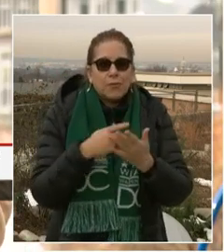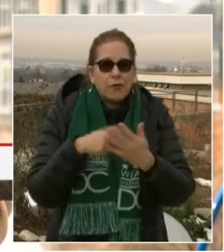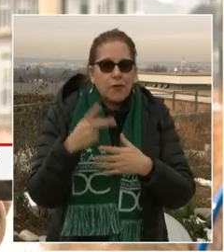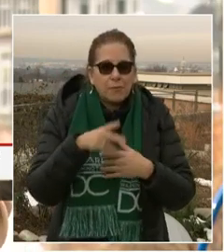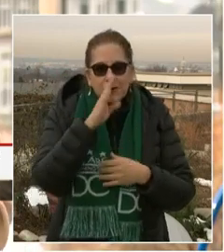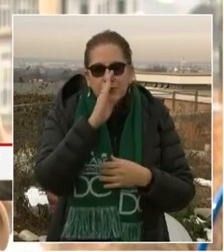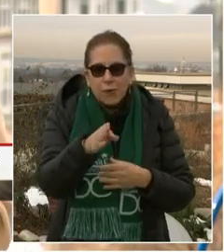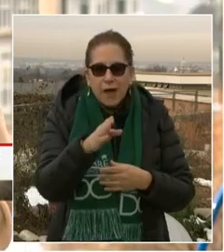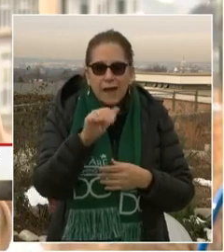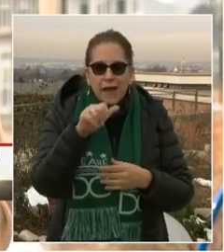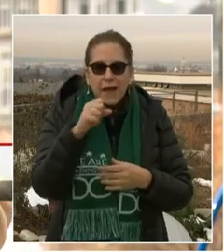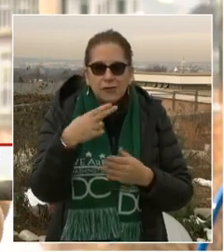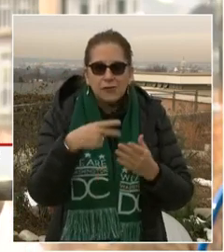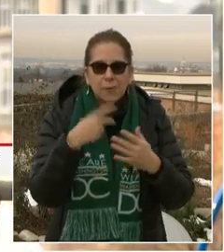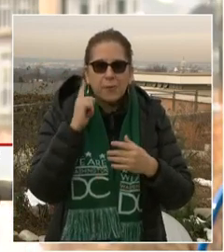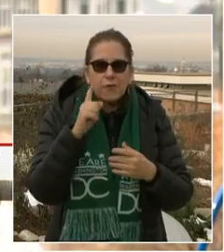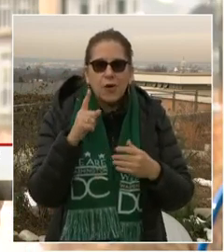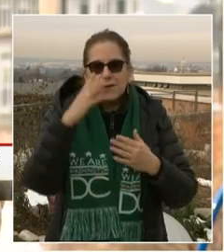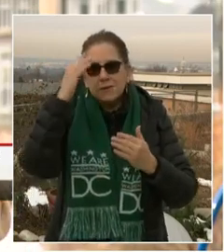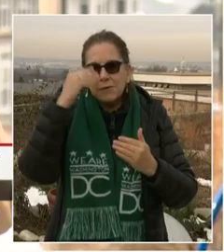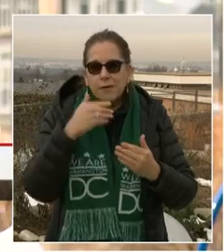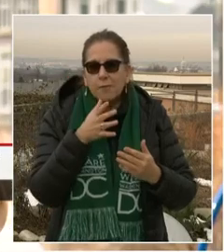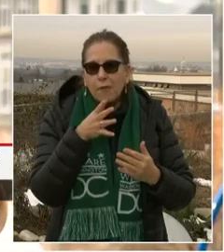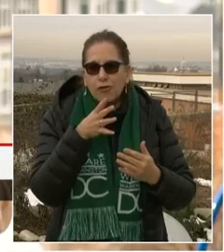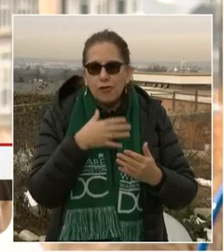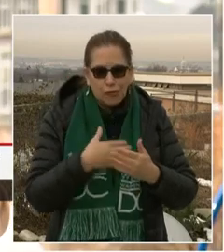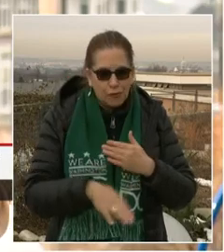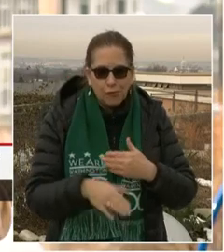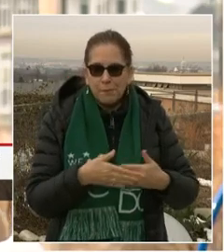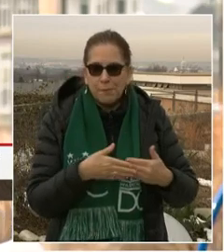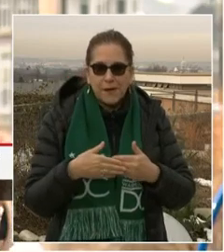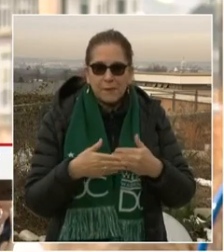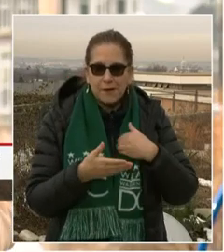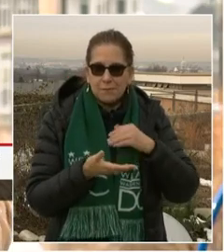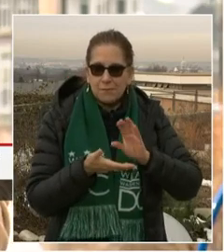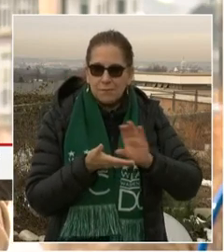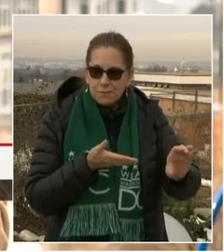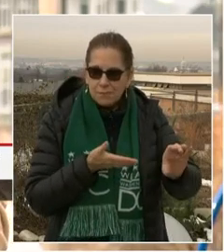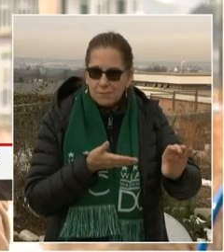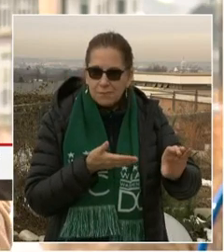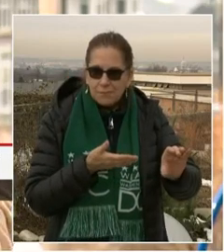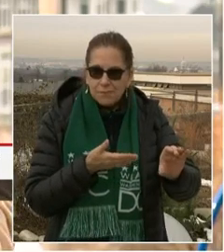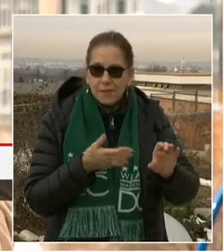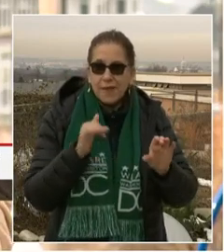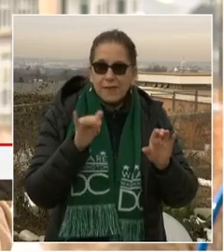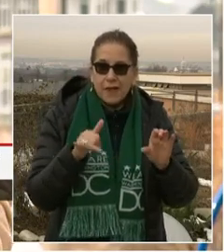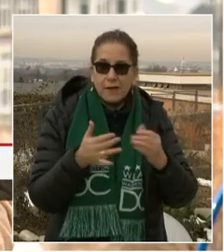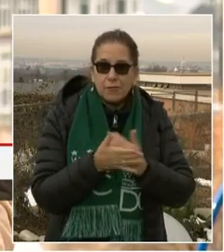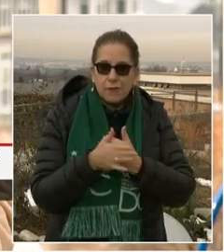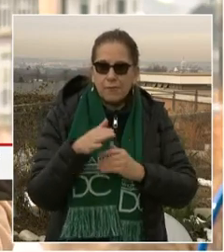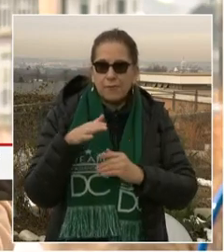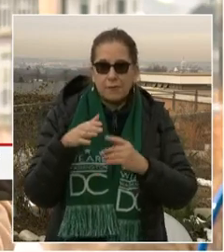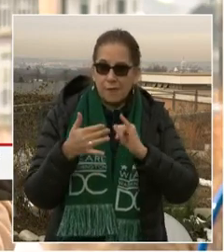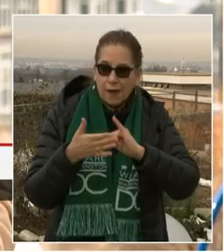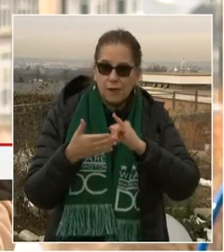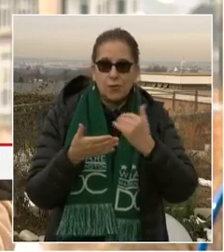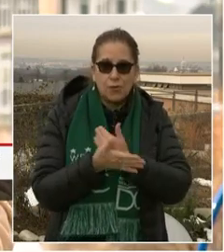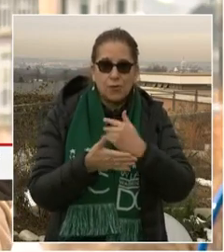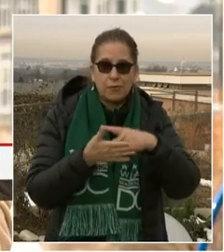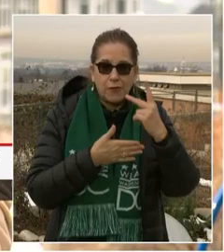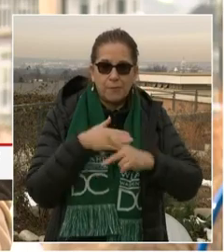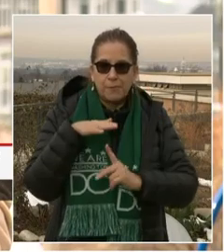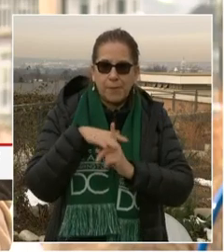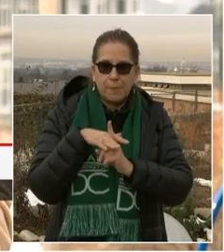neighbors through these programs and others is why I, as a native Washingtonian, am proud to be at Martha's Table